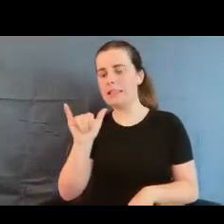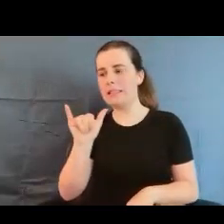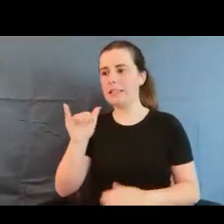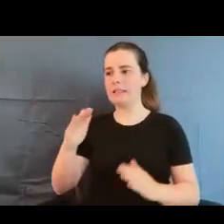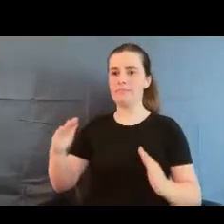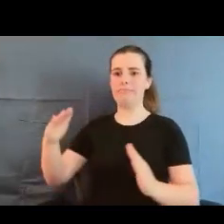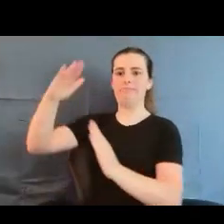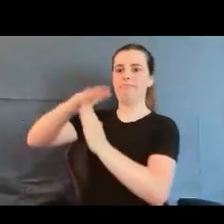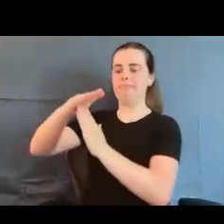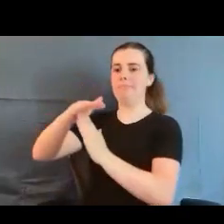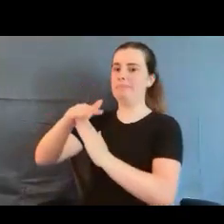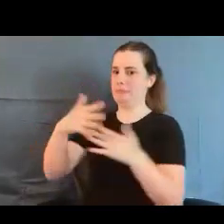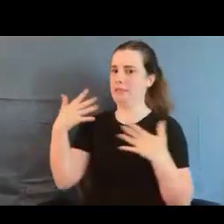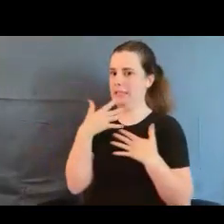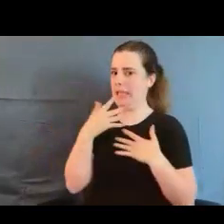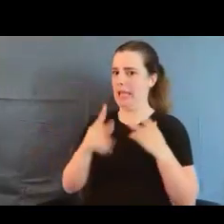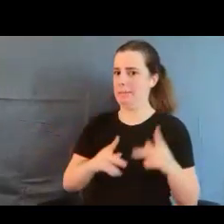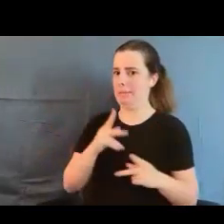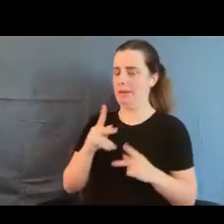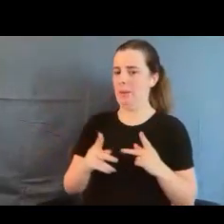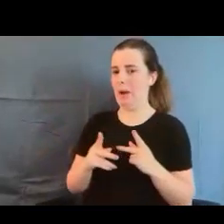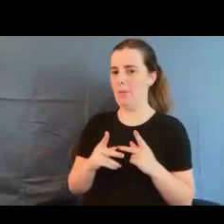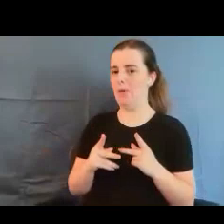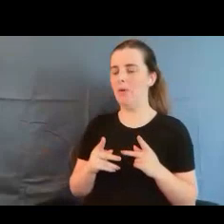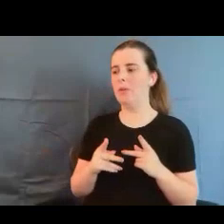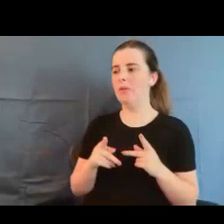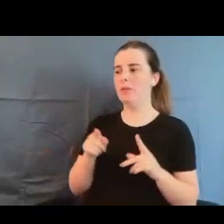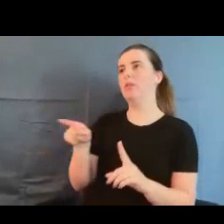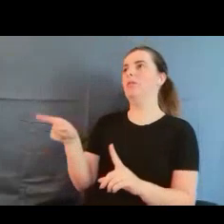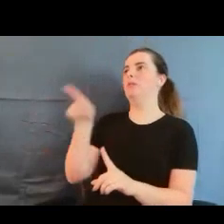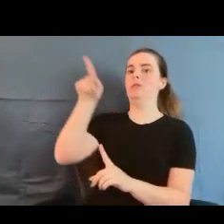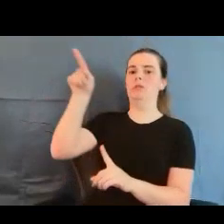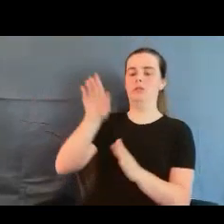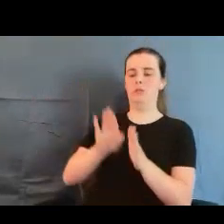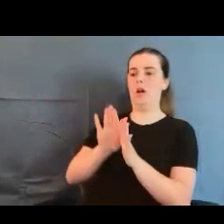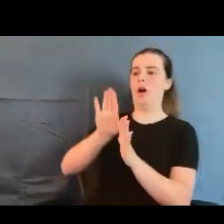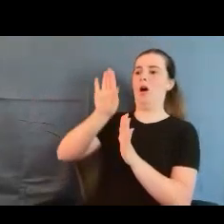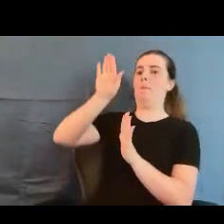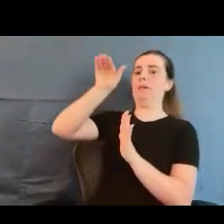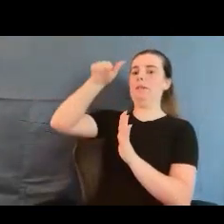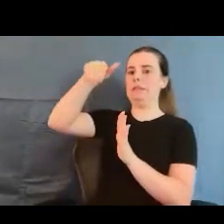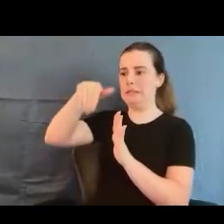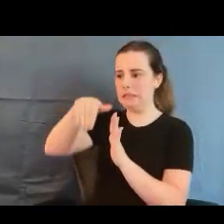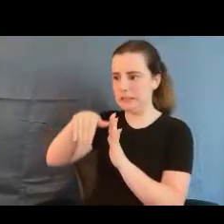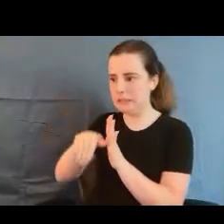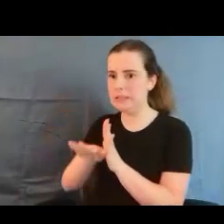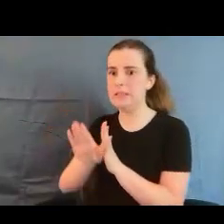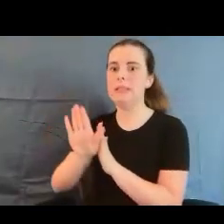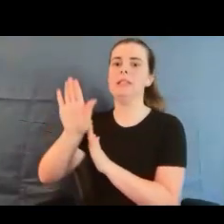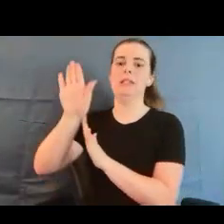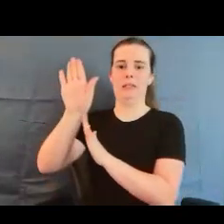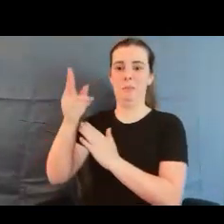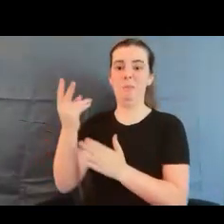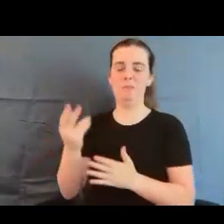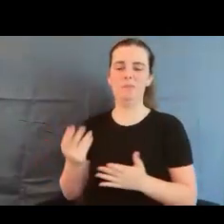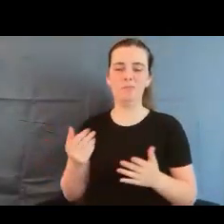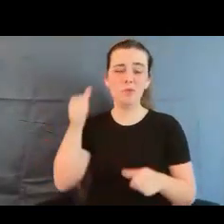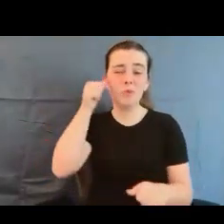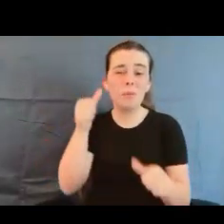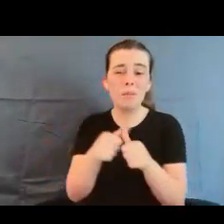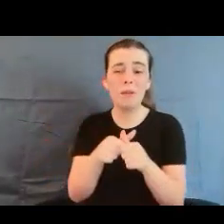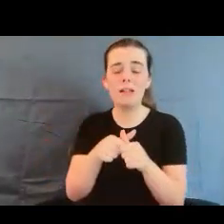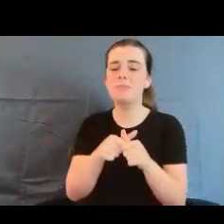people, especially because it's a like up from Mineral Basin and then a descent and then a very steep uphill push. Just remember to